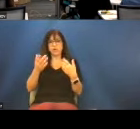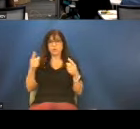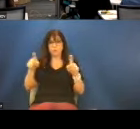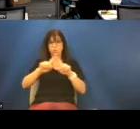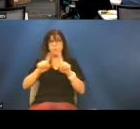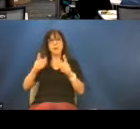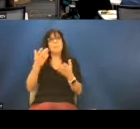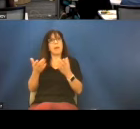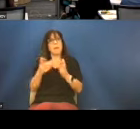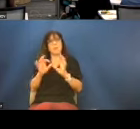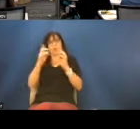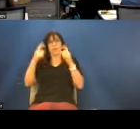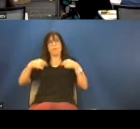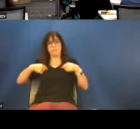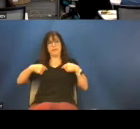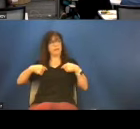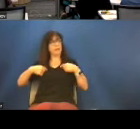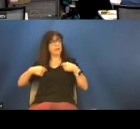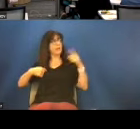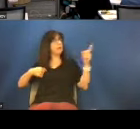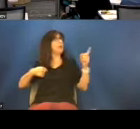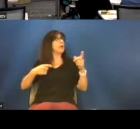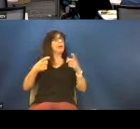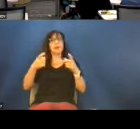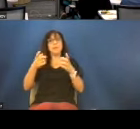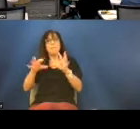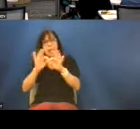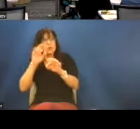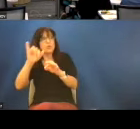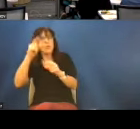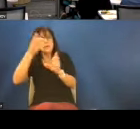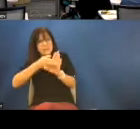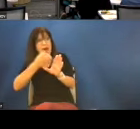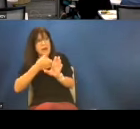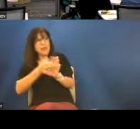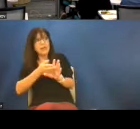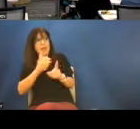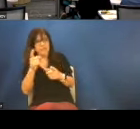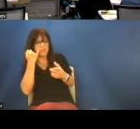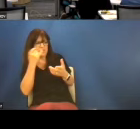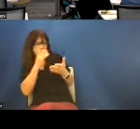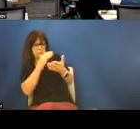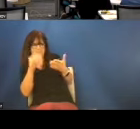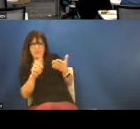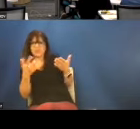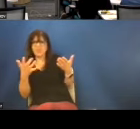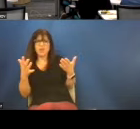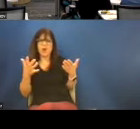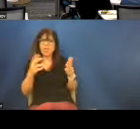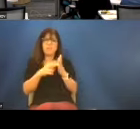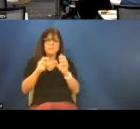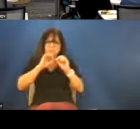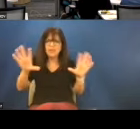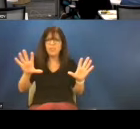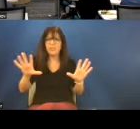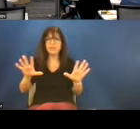might matter to me. It matters to the site who takes all your stuff and all there is a percentage. And I'm like, this means nothing to me. I So mean, help it means us